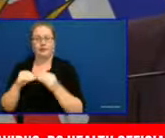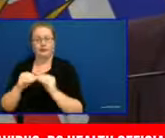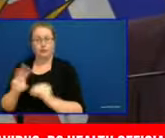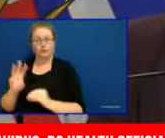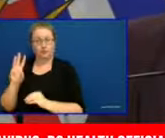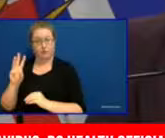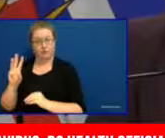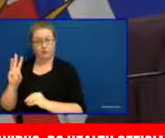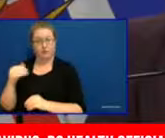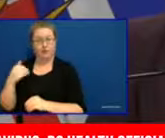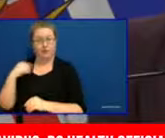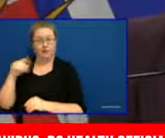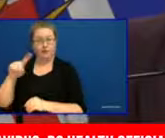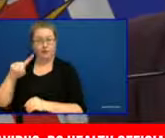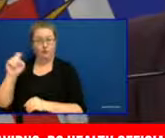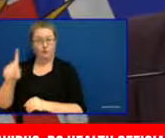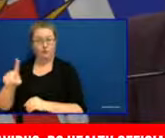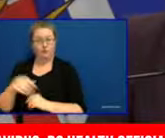question about slide number 6.